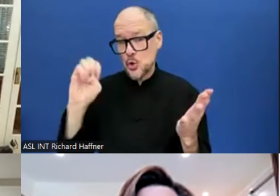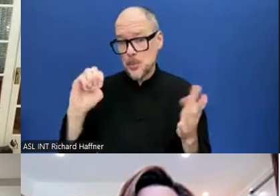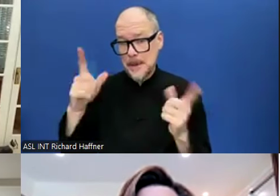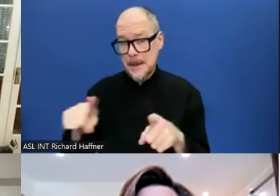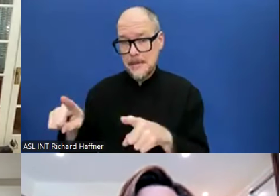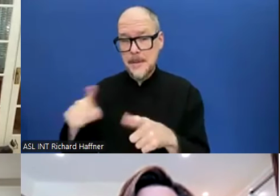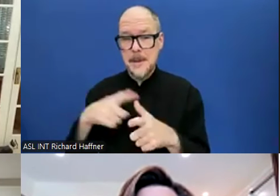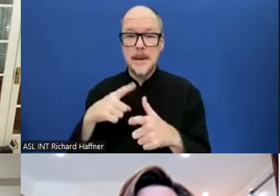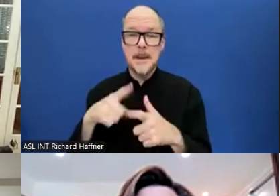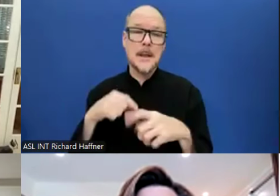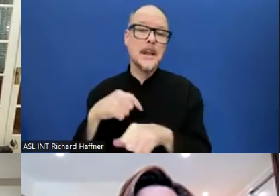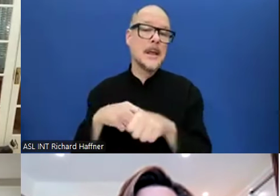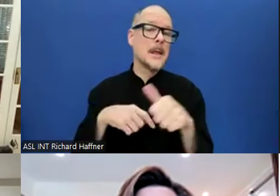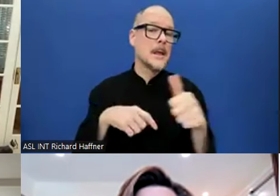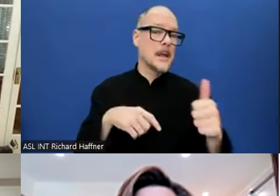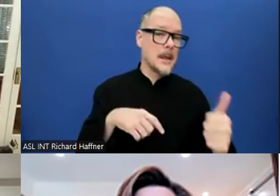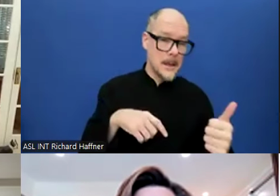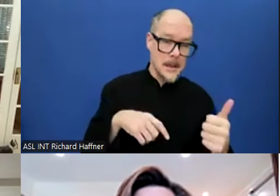have